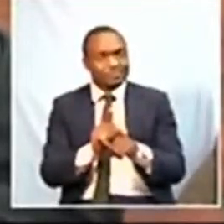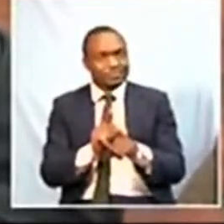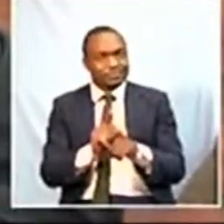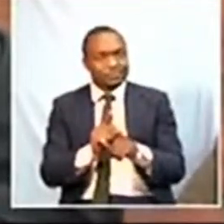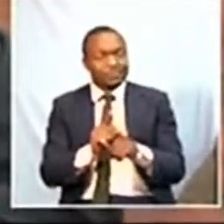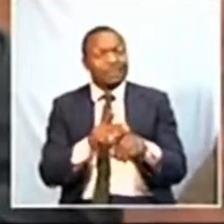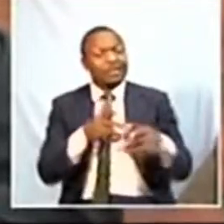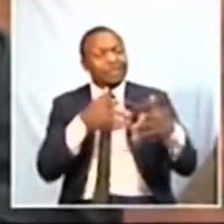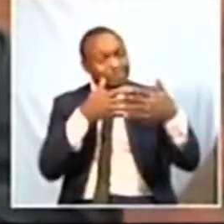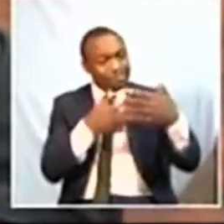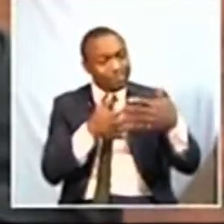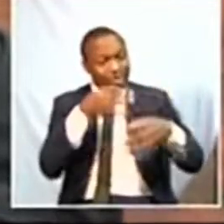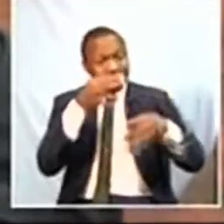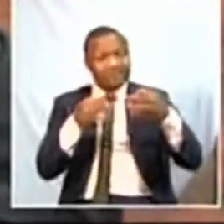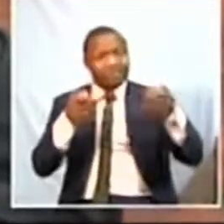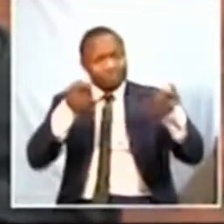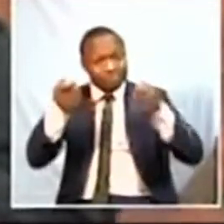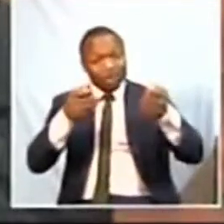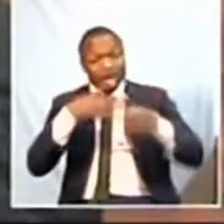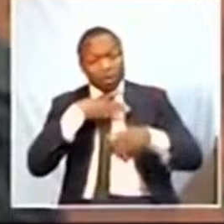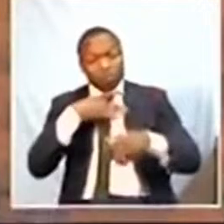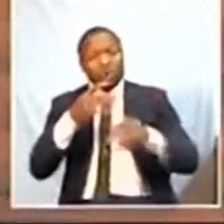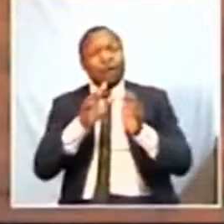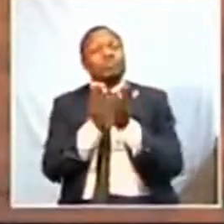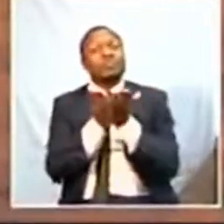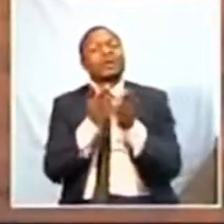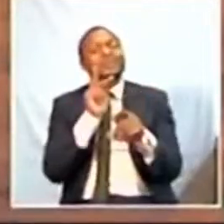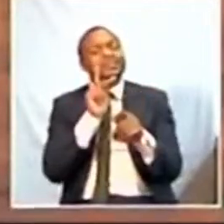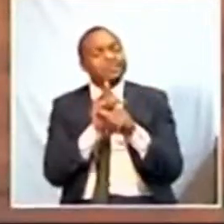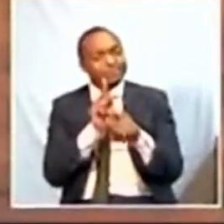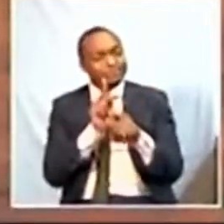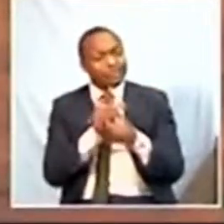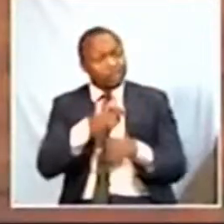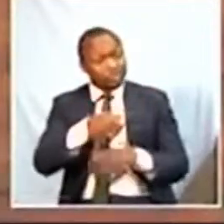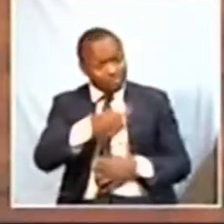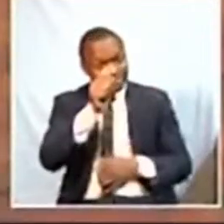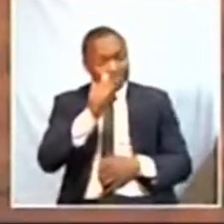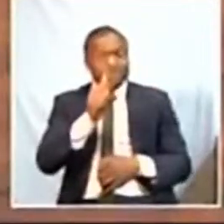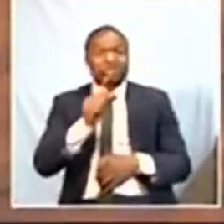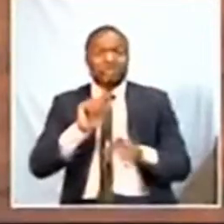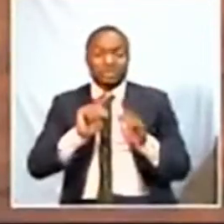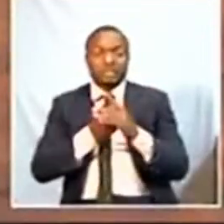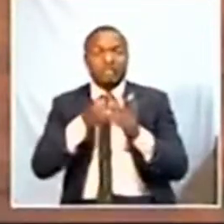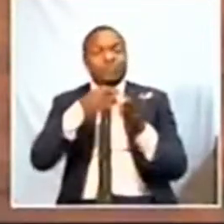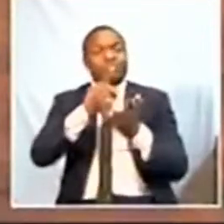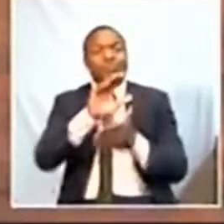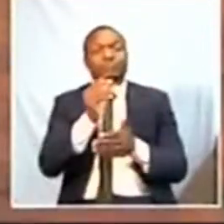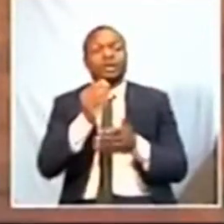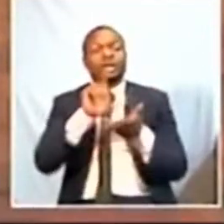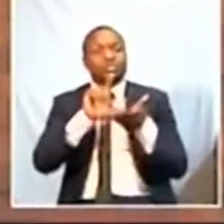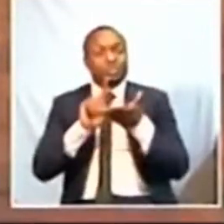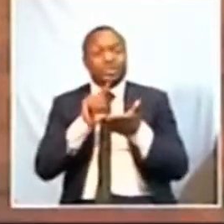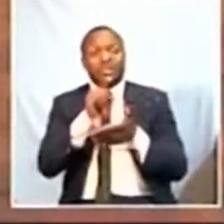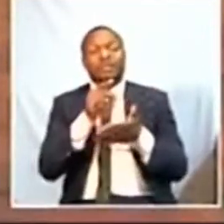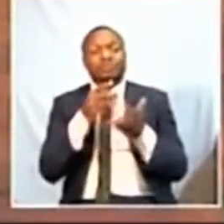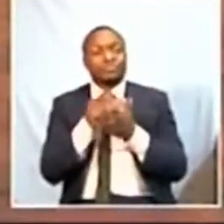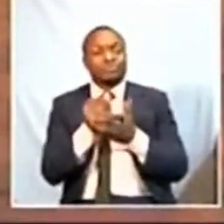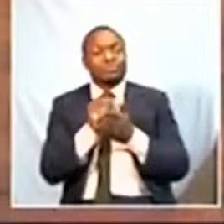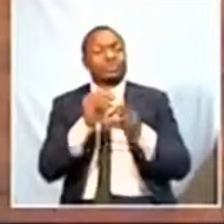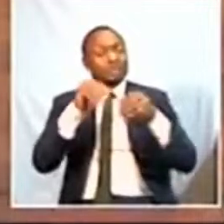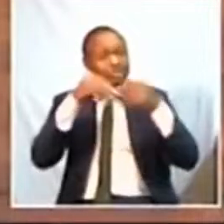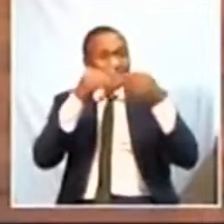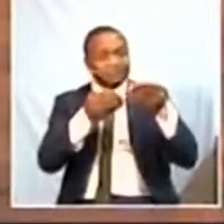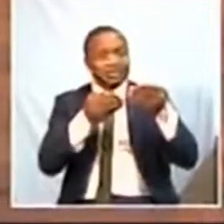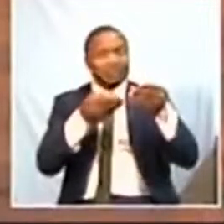the document. If it's a vehicle, the white book, in safe for the council. Then they start repaying the loan. That money goes into the